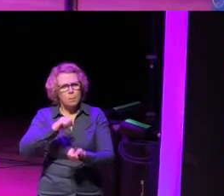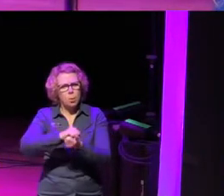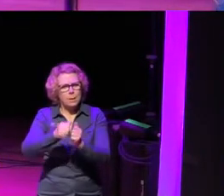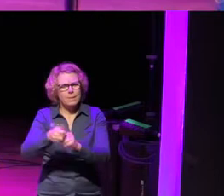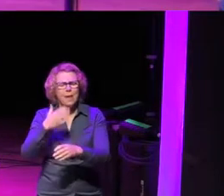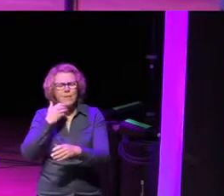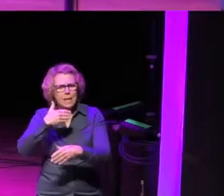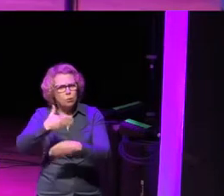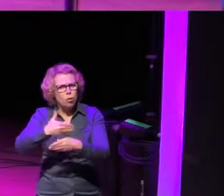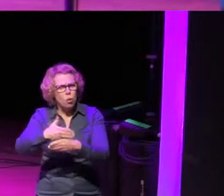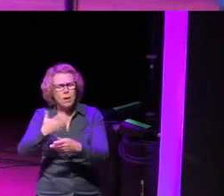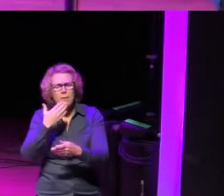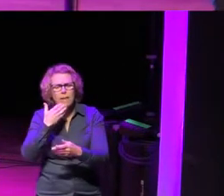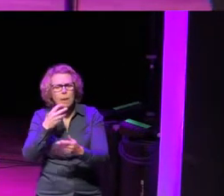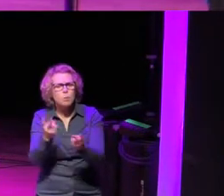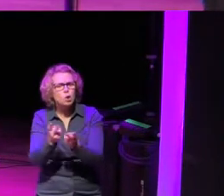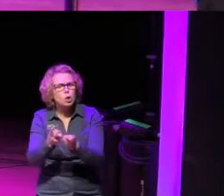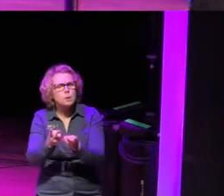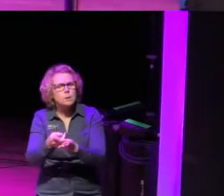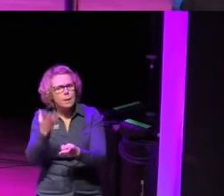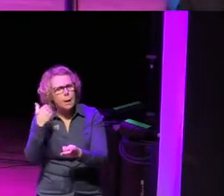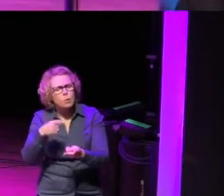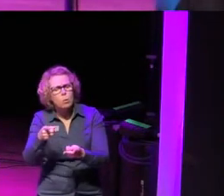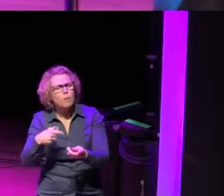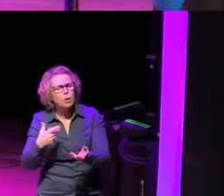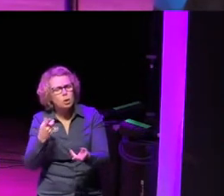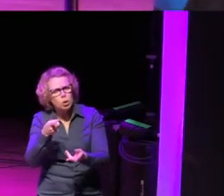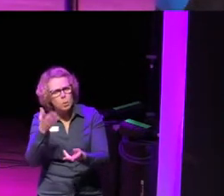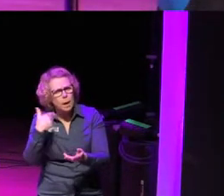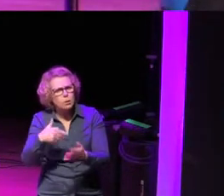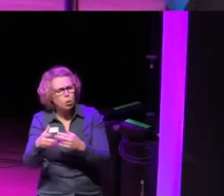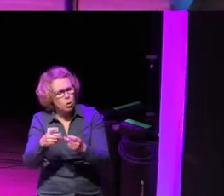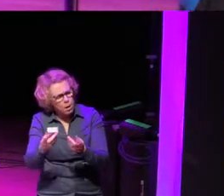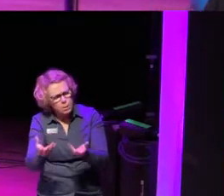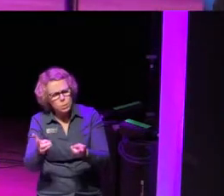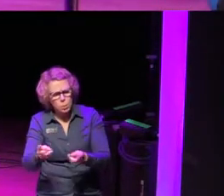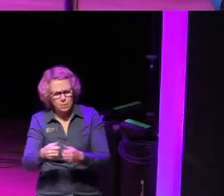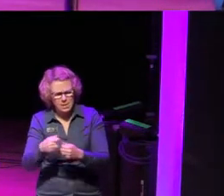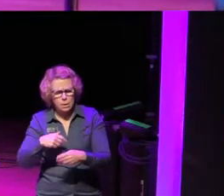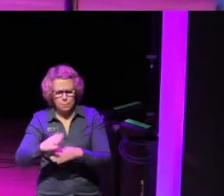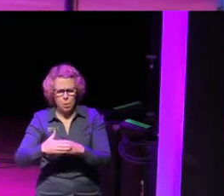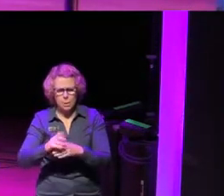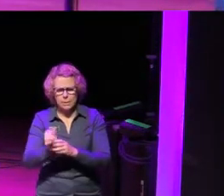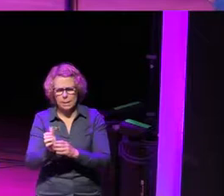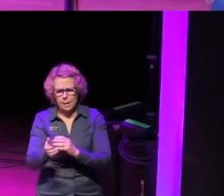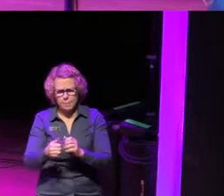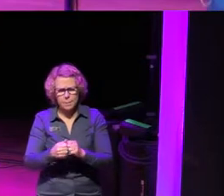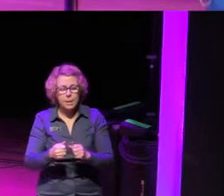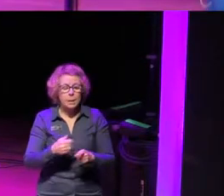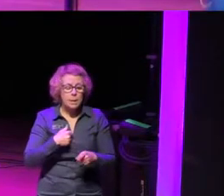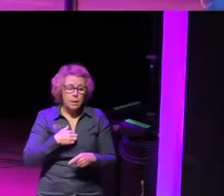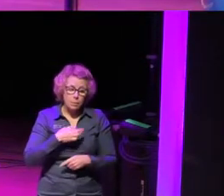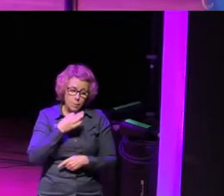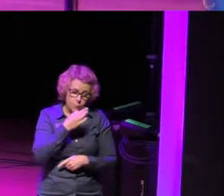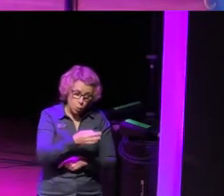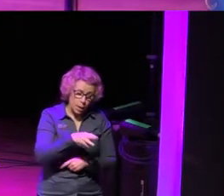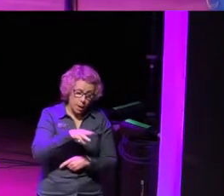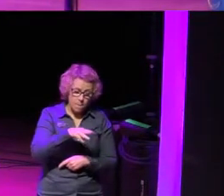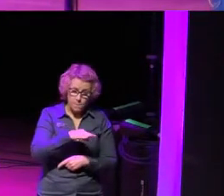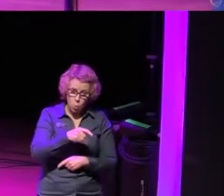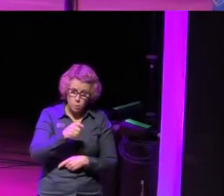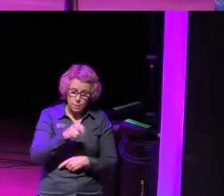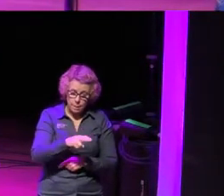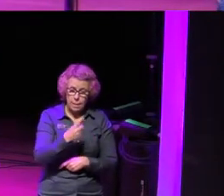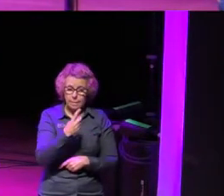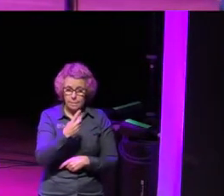can politics do also to within themselves, etc. I would like to ask Morten one thing, because you worked so